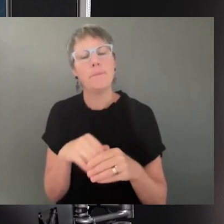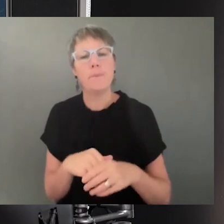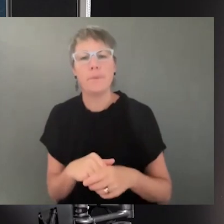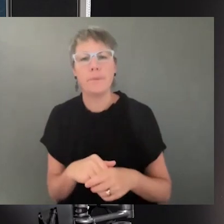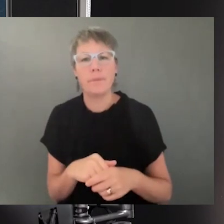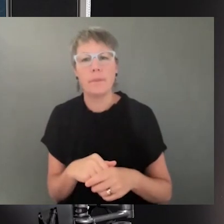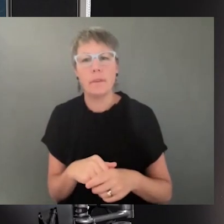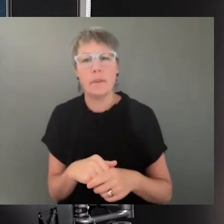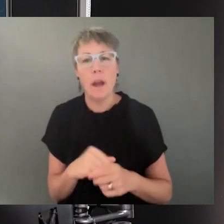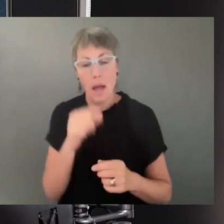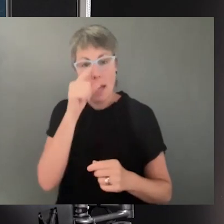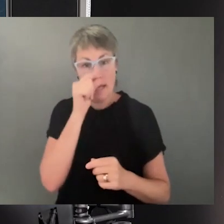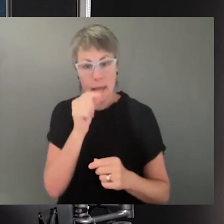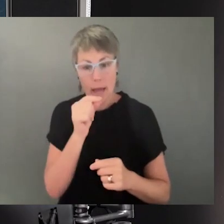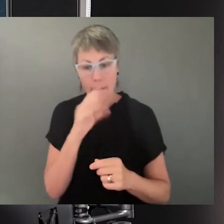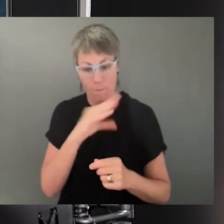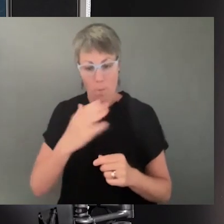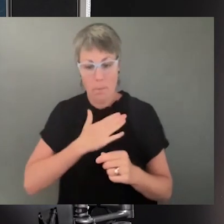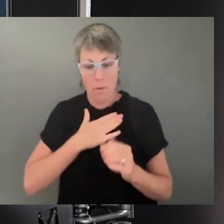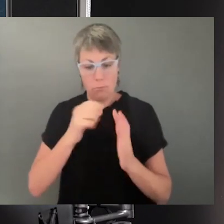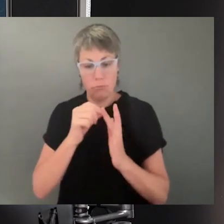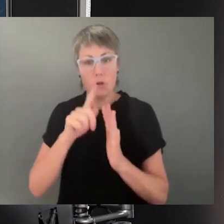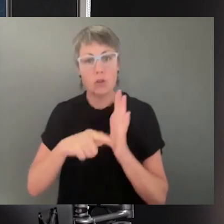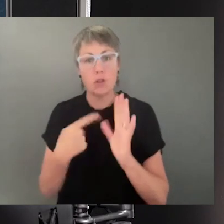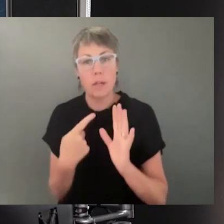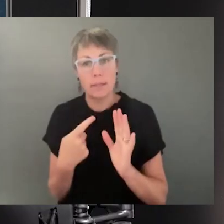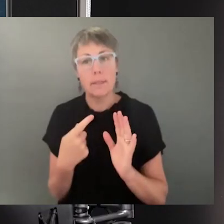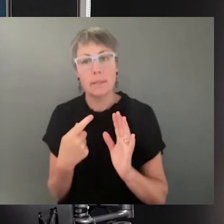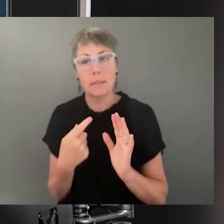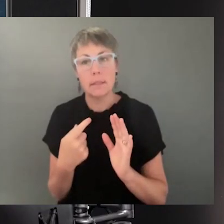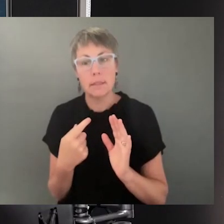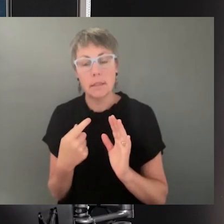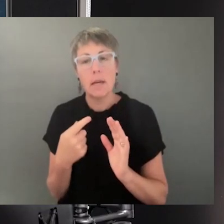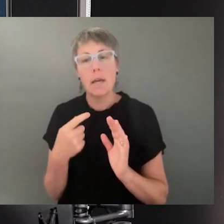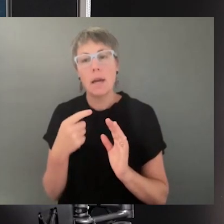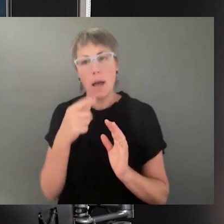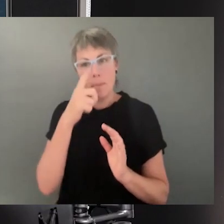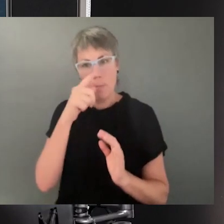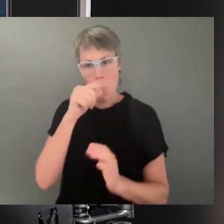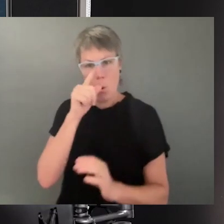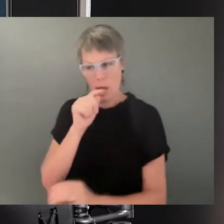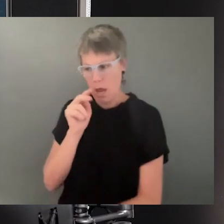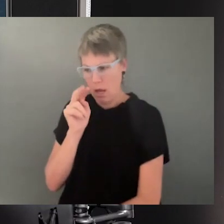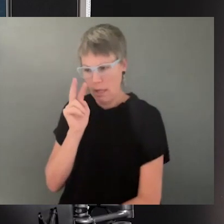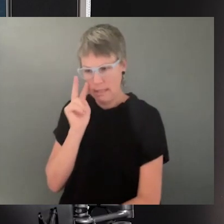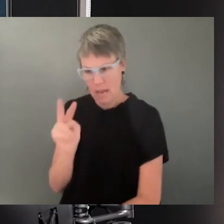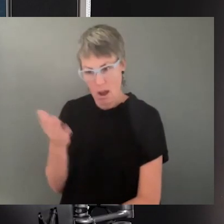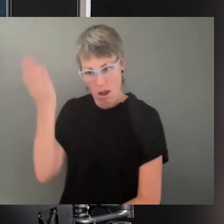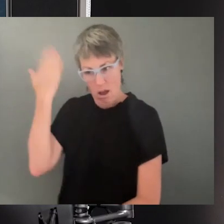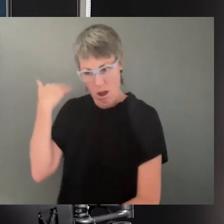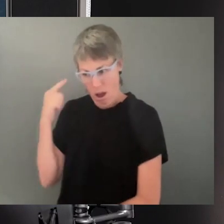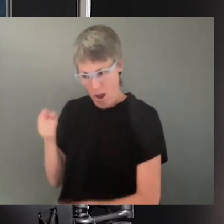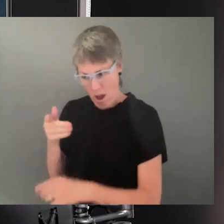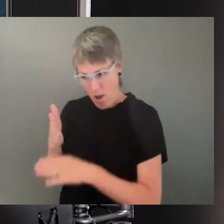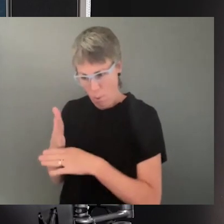successful that they would like to feed in going forward. So one of the things today on International Day for People with Disabilities that we